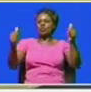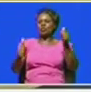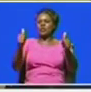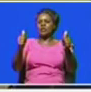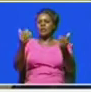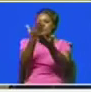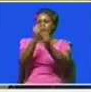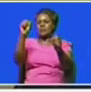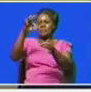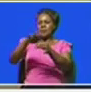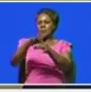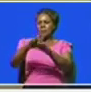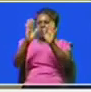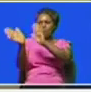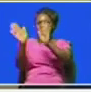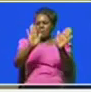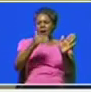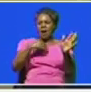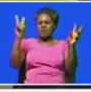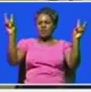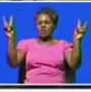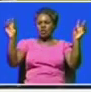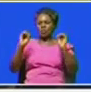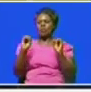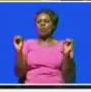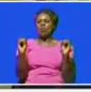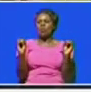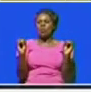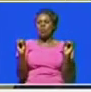presidential election. Members of Wiper have no issues with the